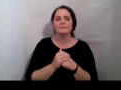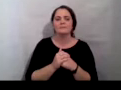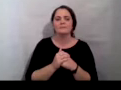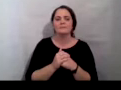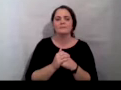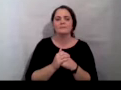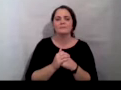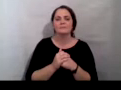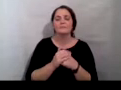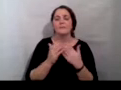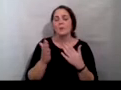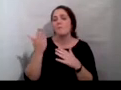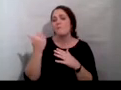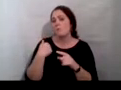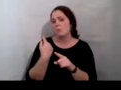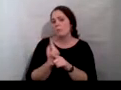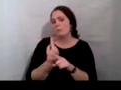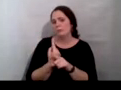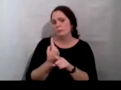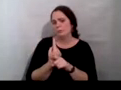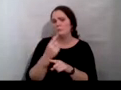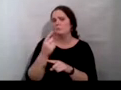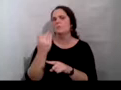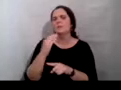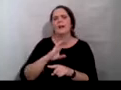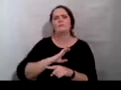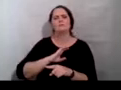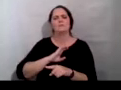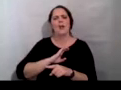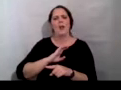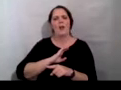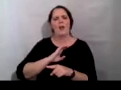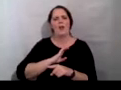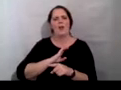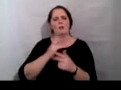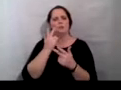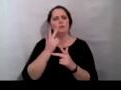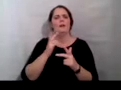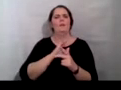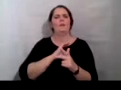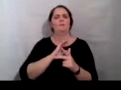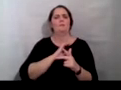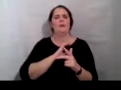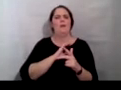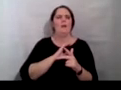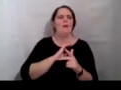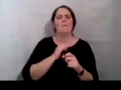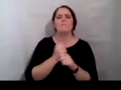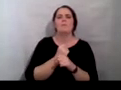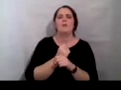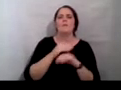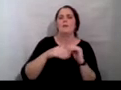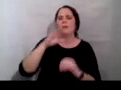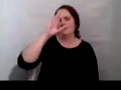Mavis Ngallametta also, I think, as I said before, characterises country.